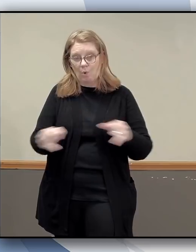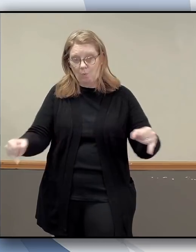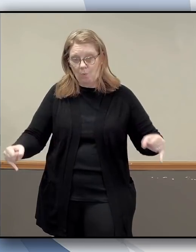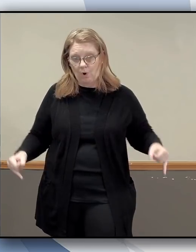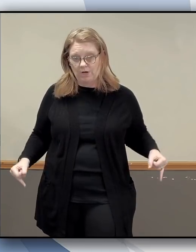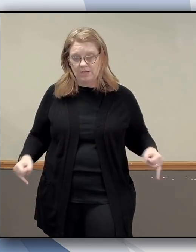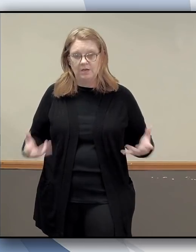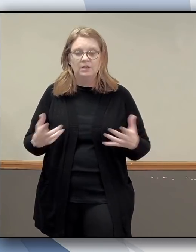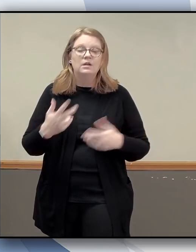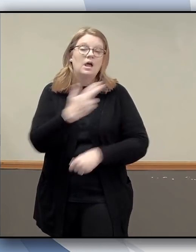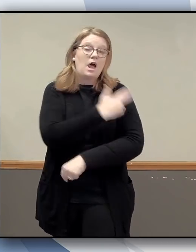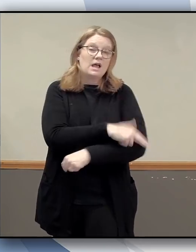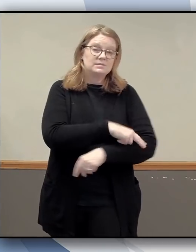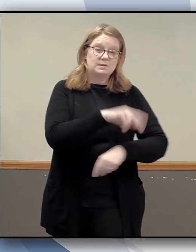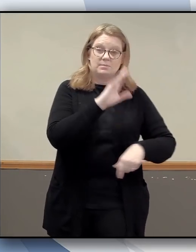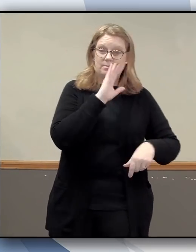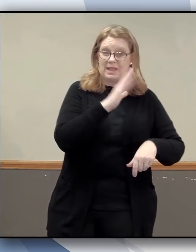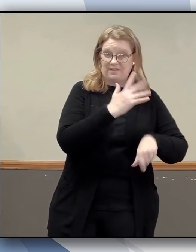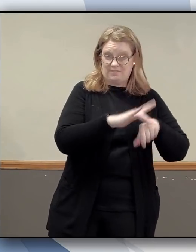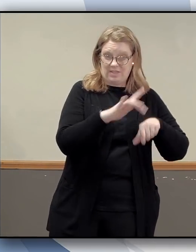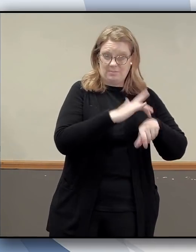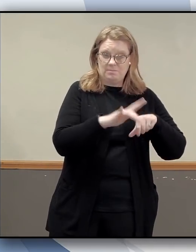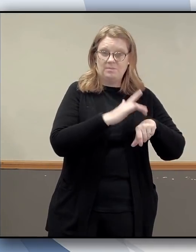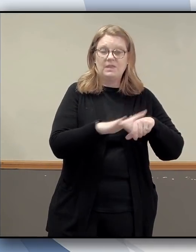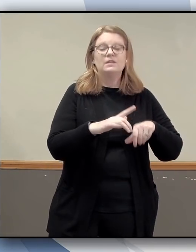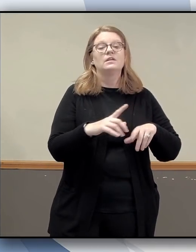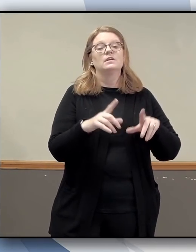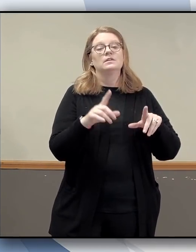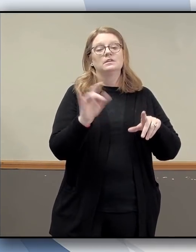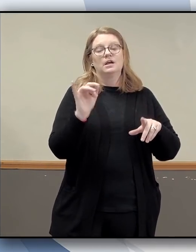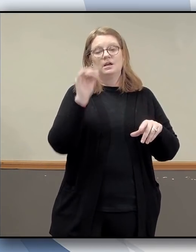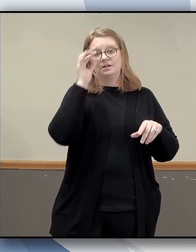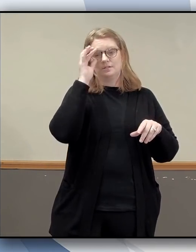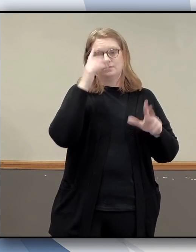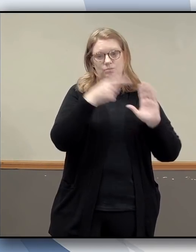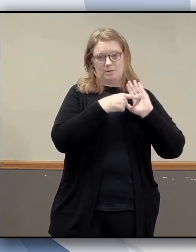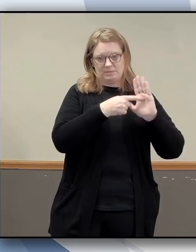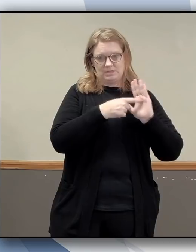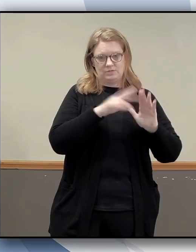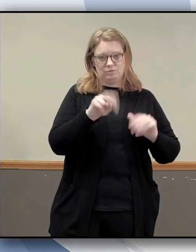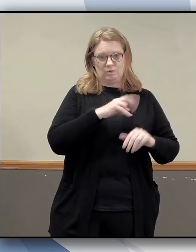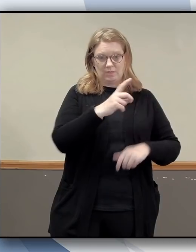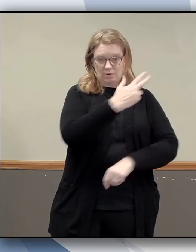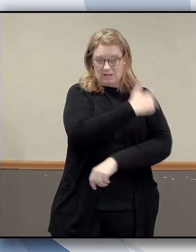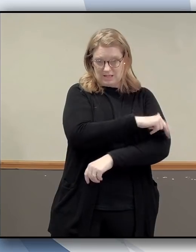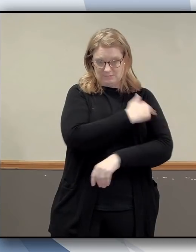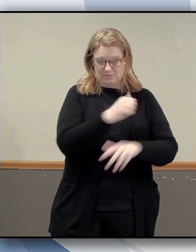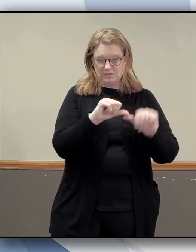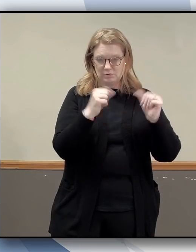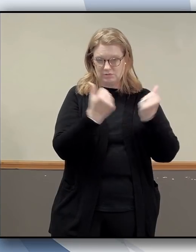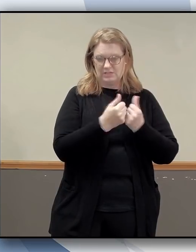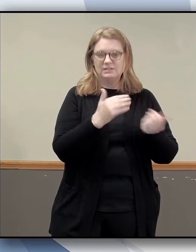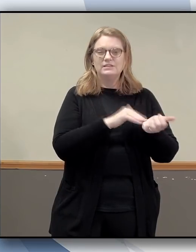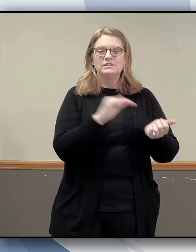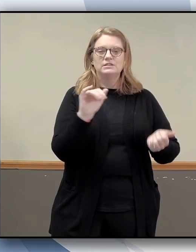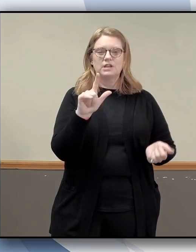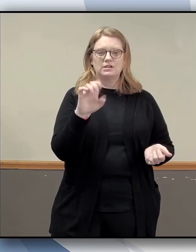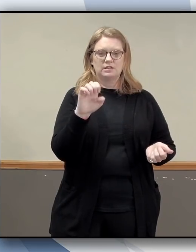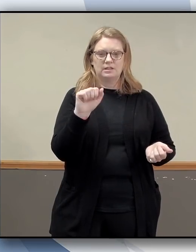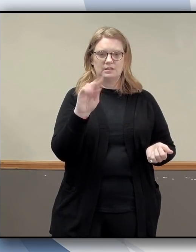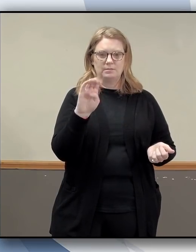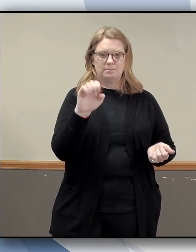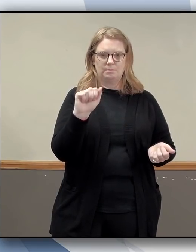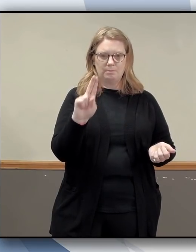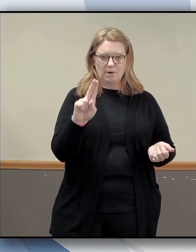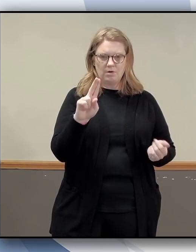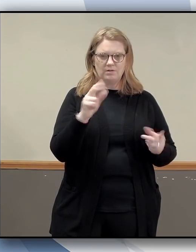capacity, as we talked about last week with Dr. LeBeau here representing the North Dakota Hospital Association and hailing